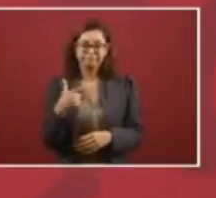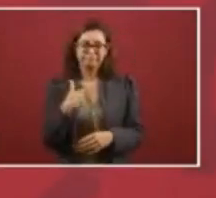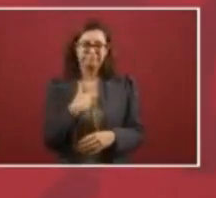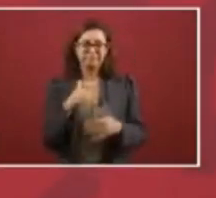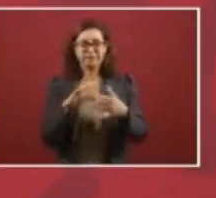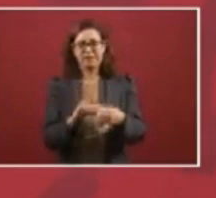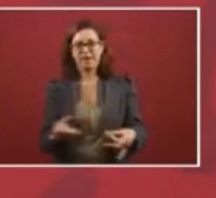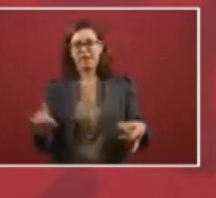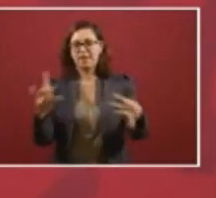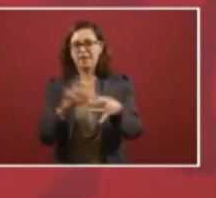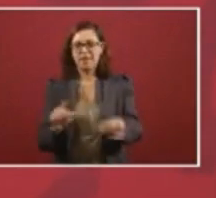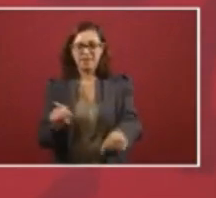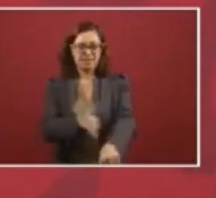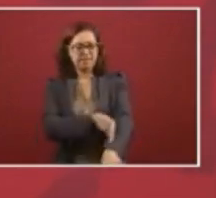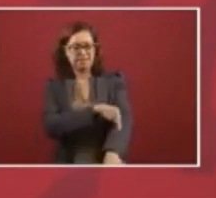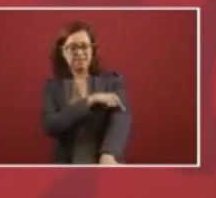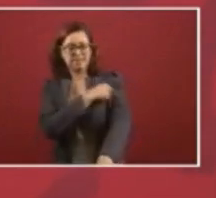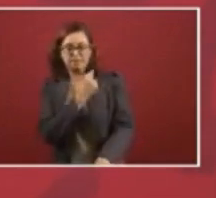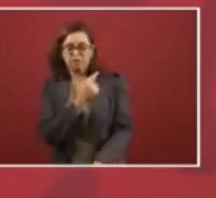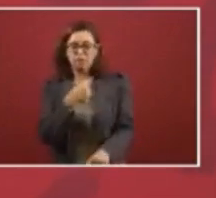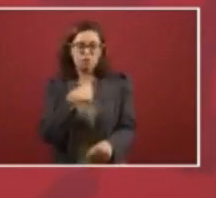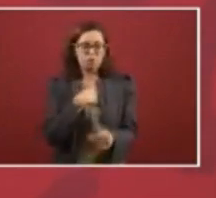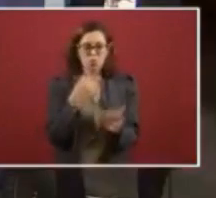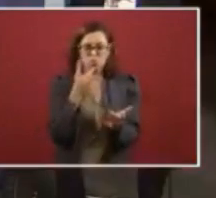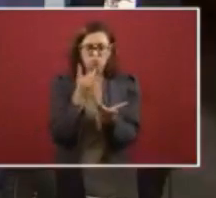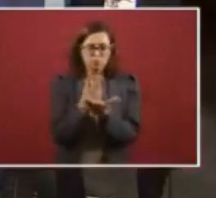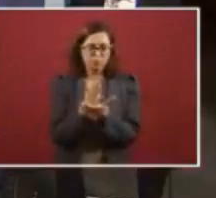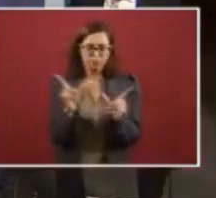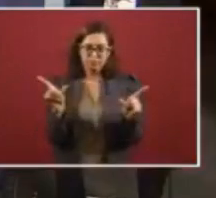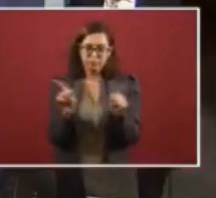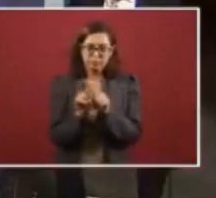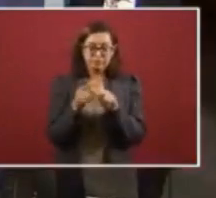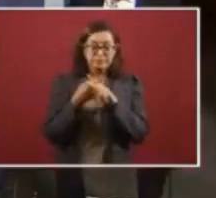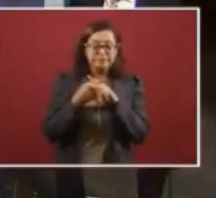And I've already extended myself too much or took too long.